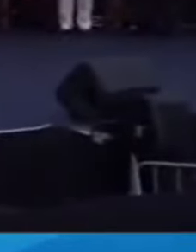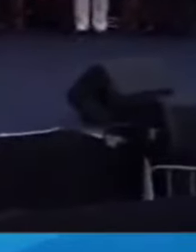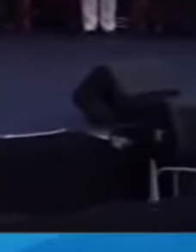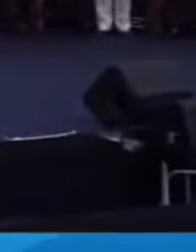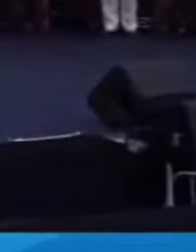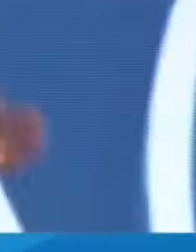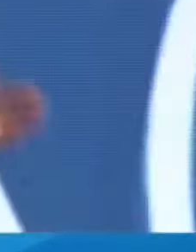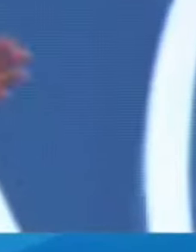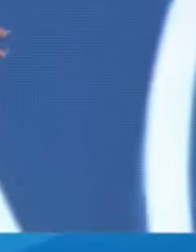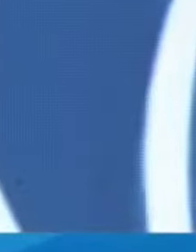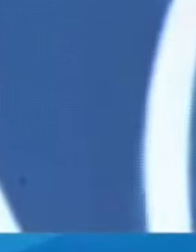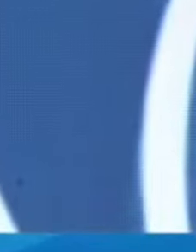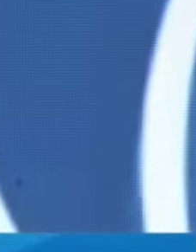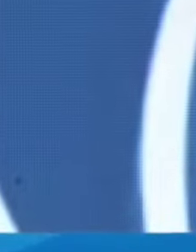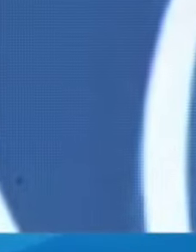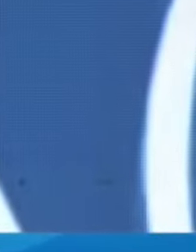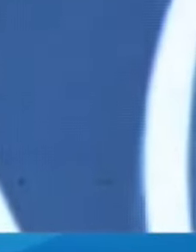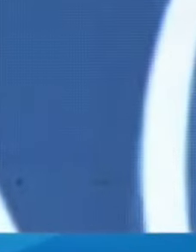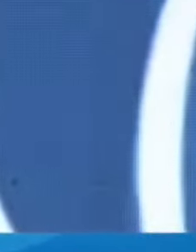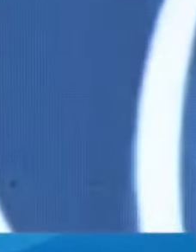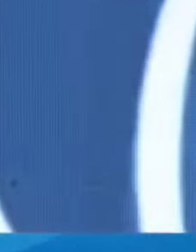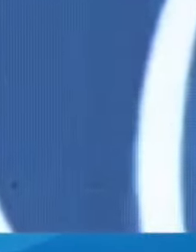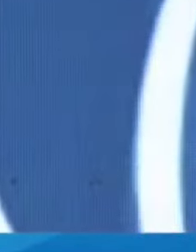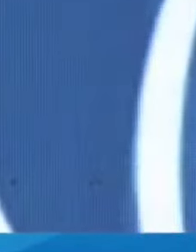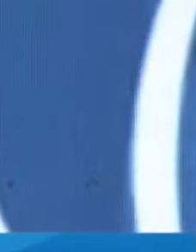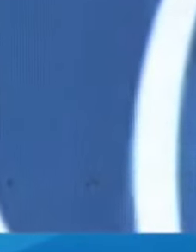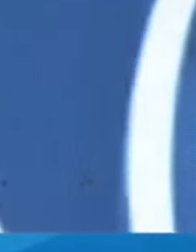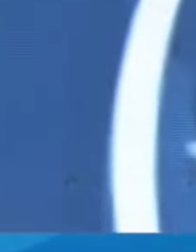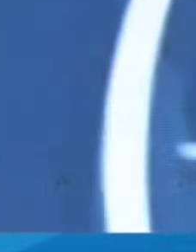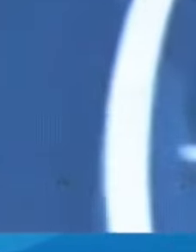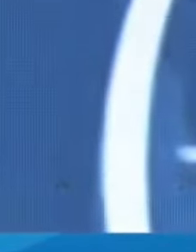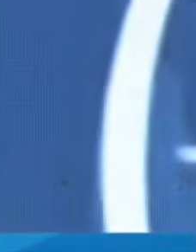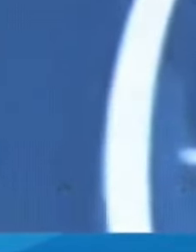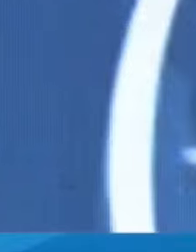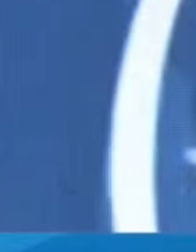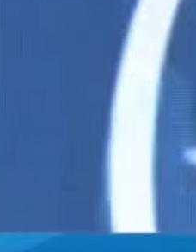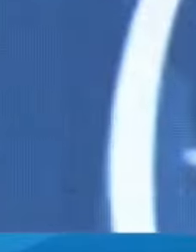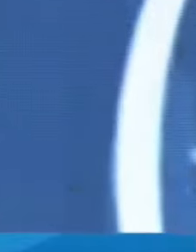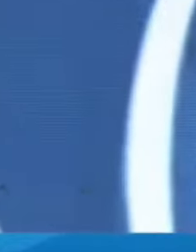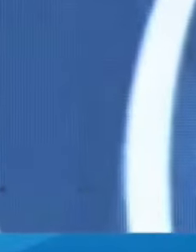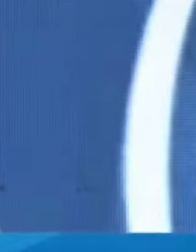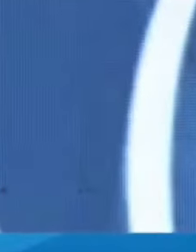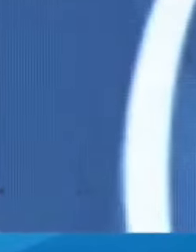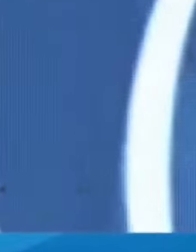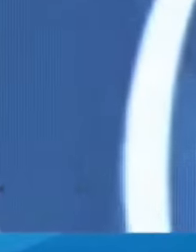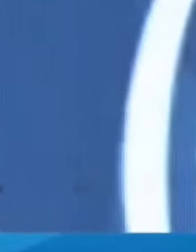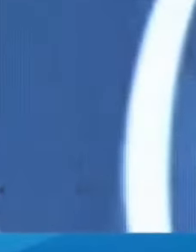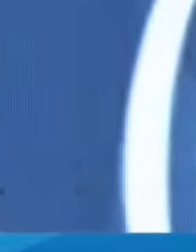hallelujah how much to seek is your name